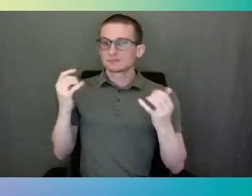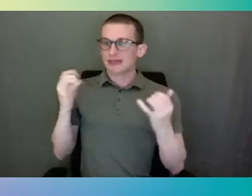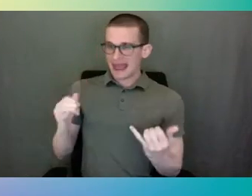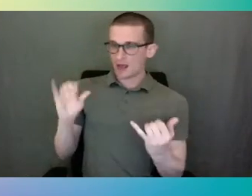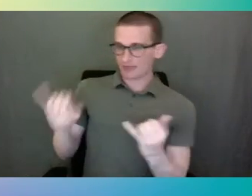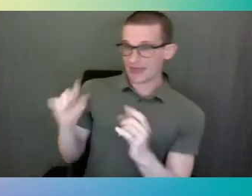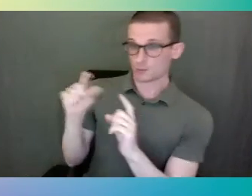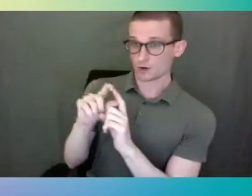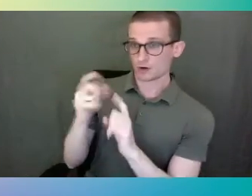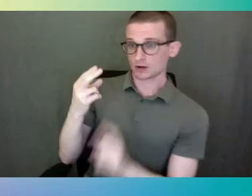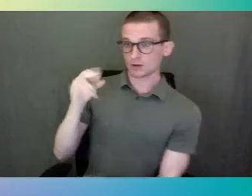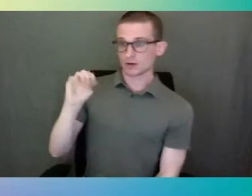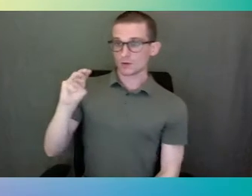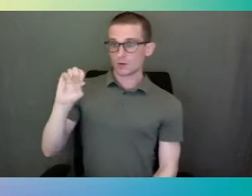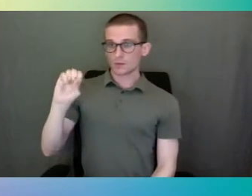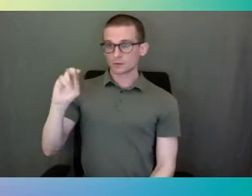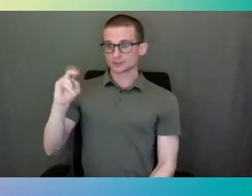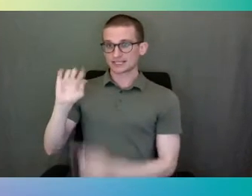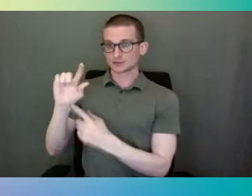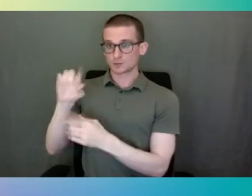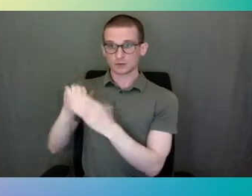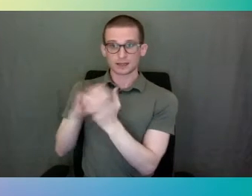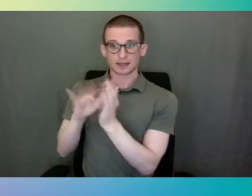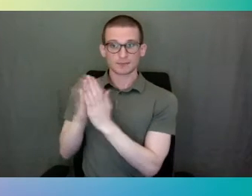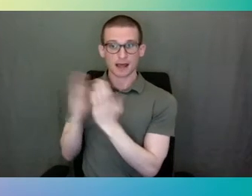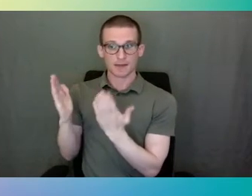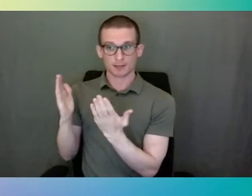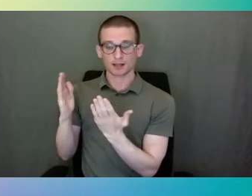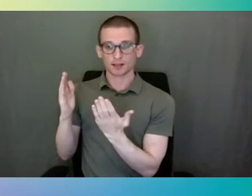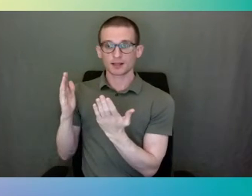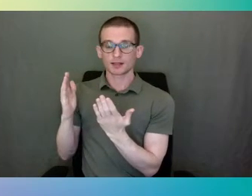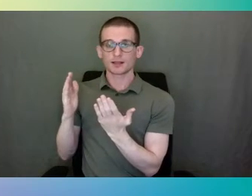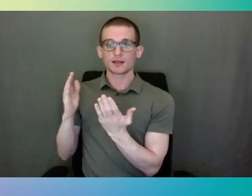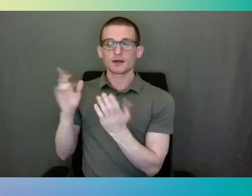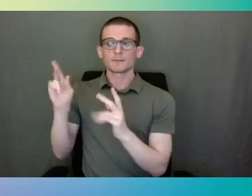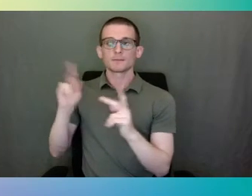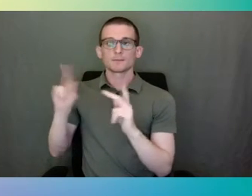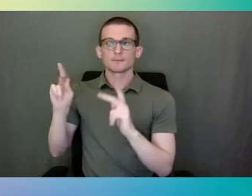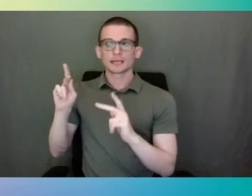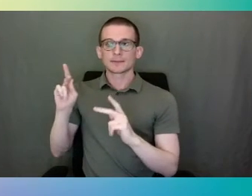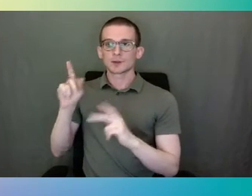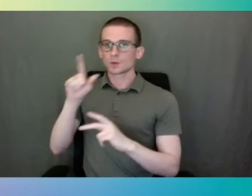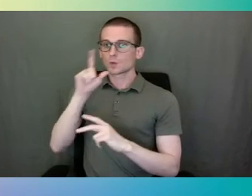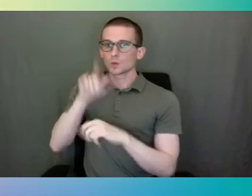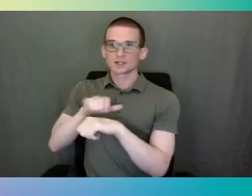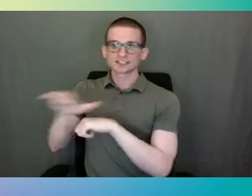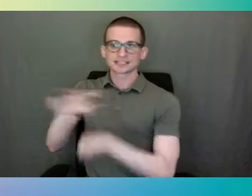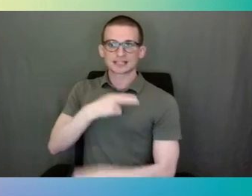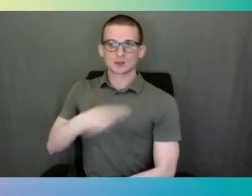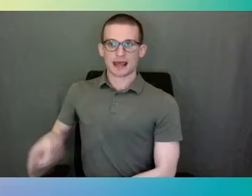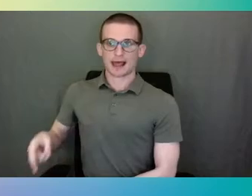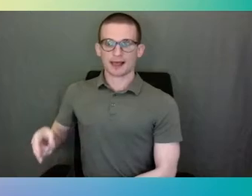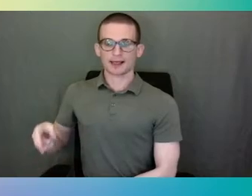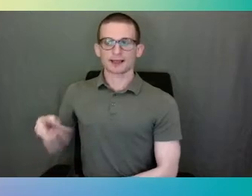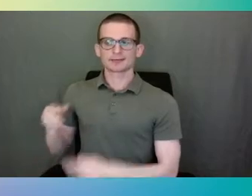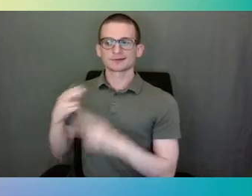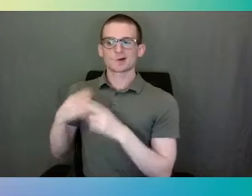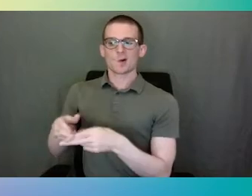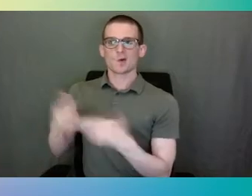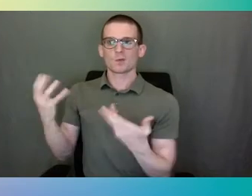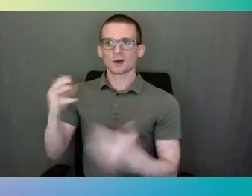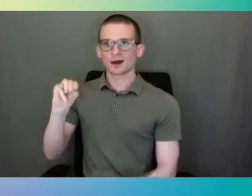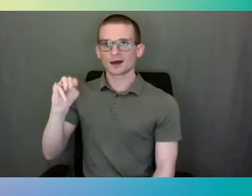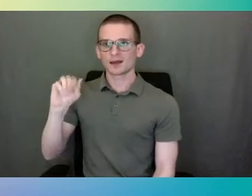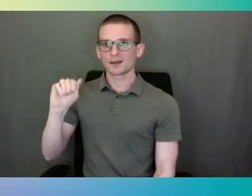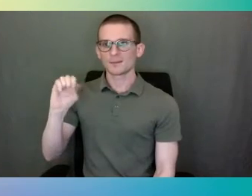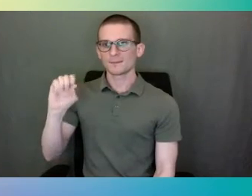homosexual in the Bible, it is the people that are getting sent to hell are going to be masturbators. The culture seems to